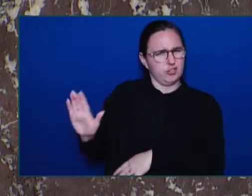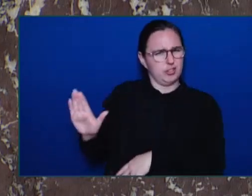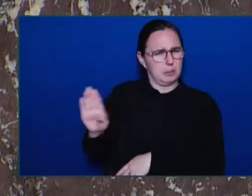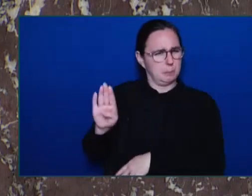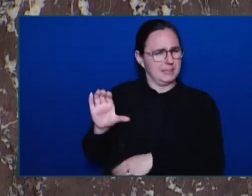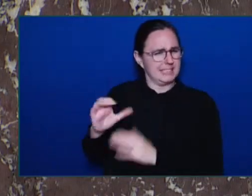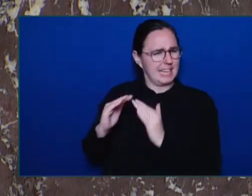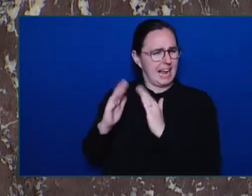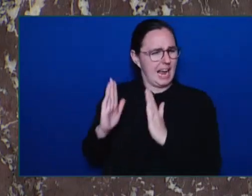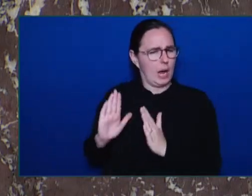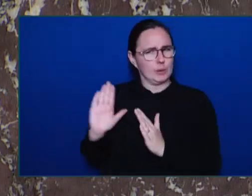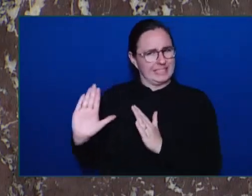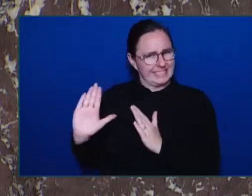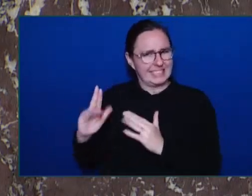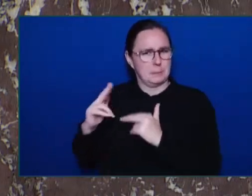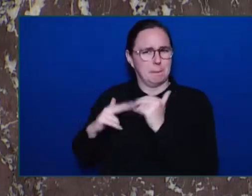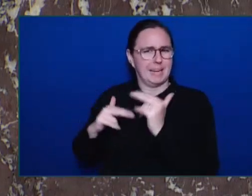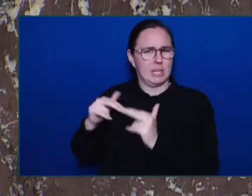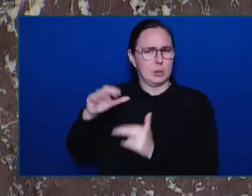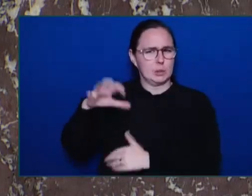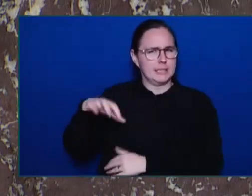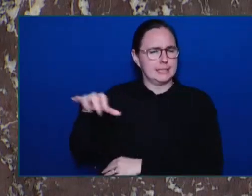in unsafe conditions?